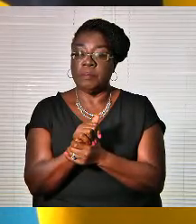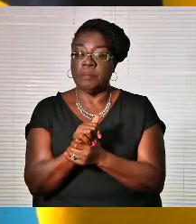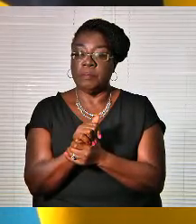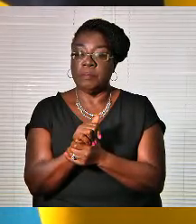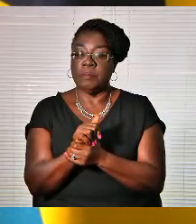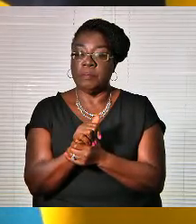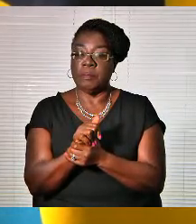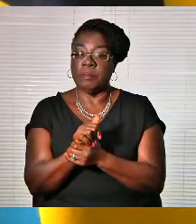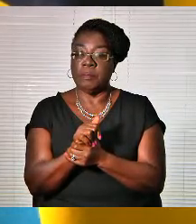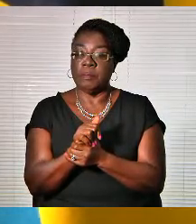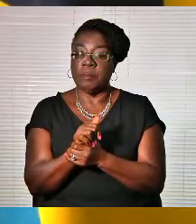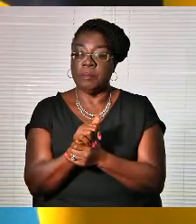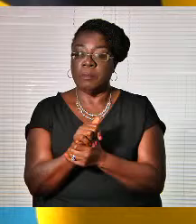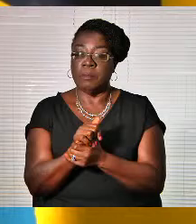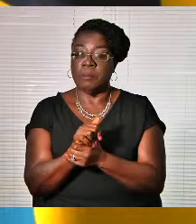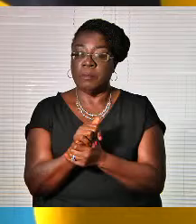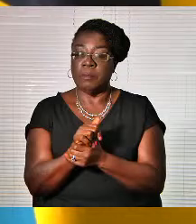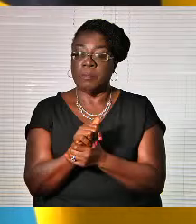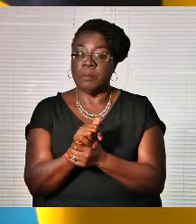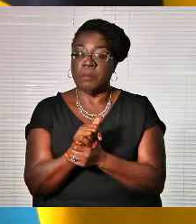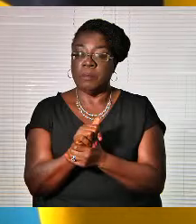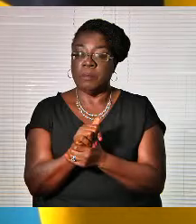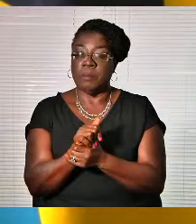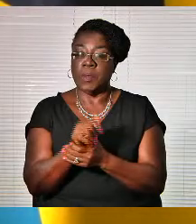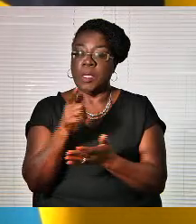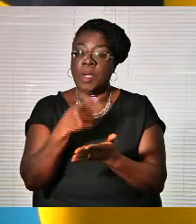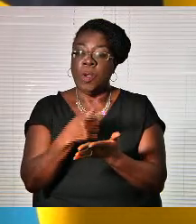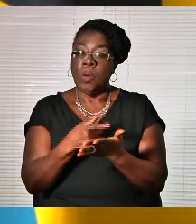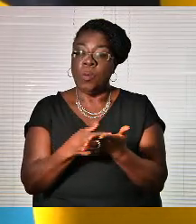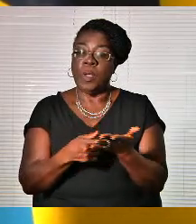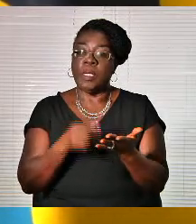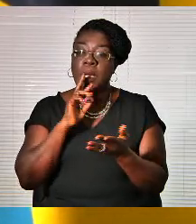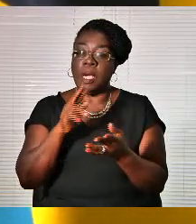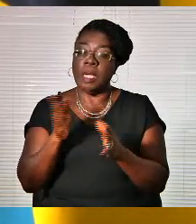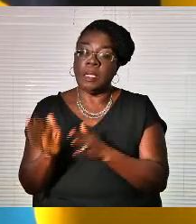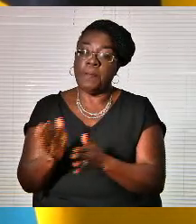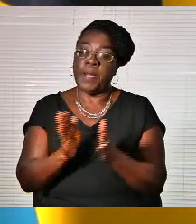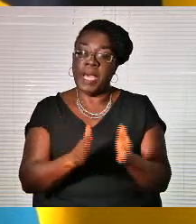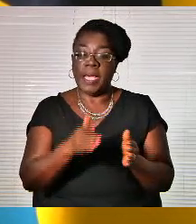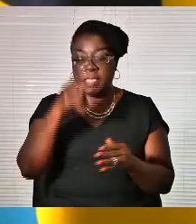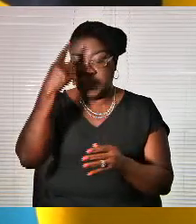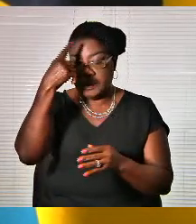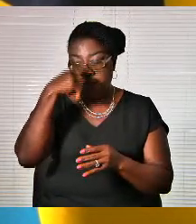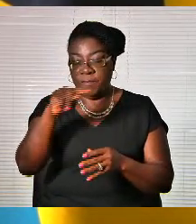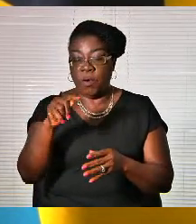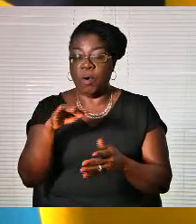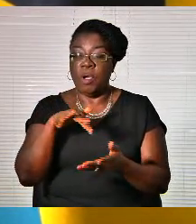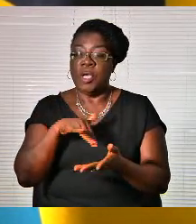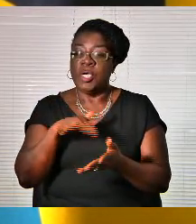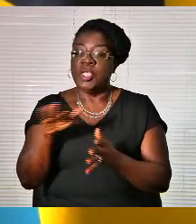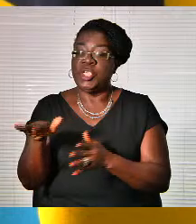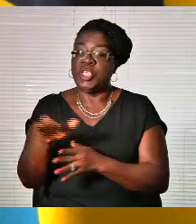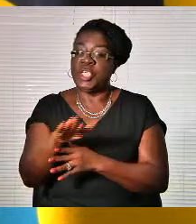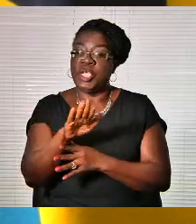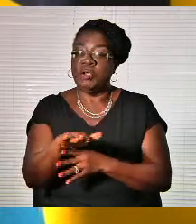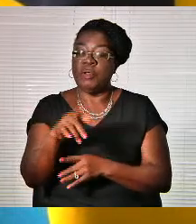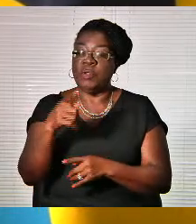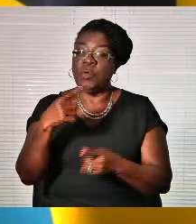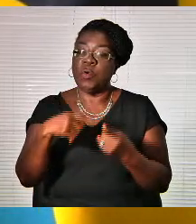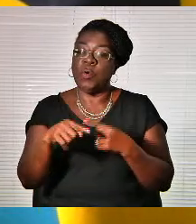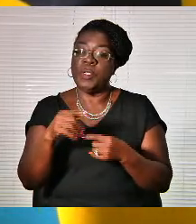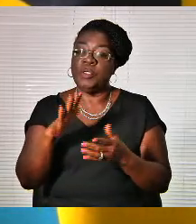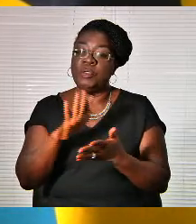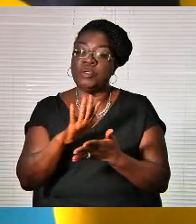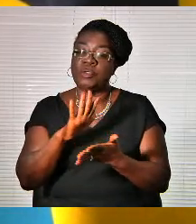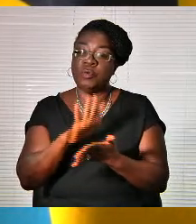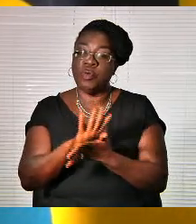Yes, sir. My question is, what are the protocols recommended by the Ministry of Health for students who are